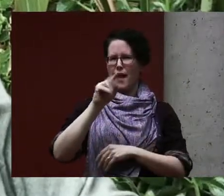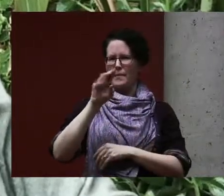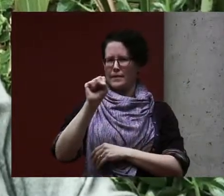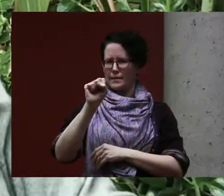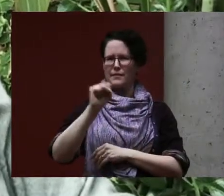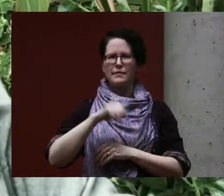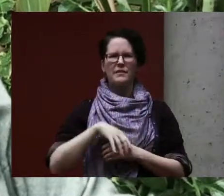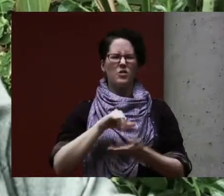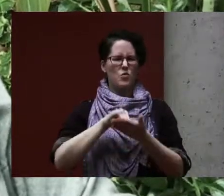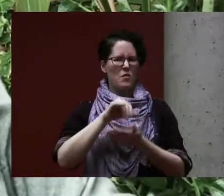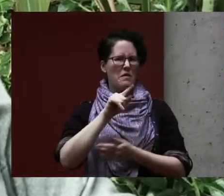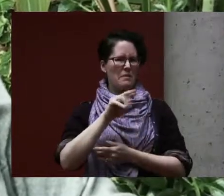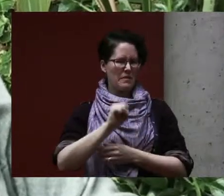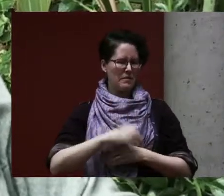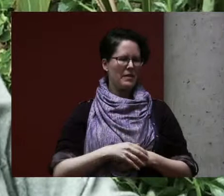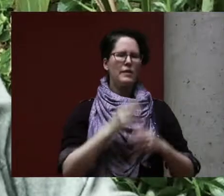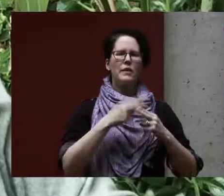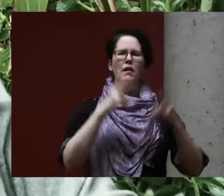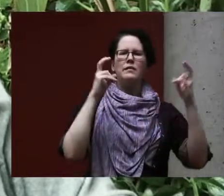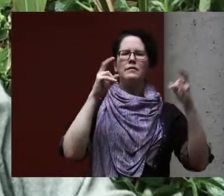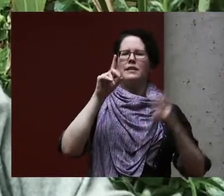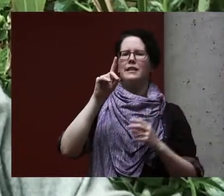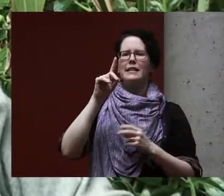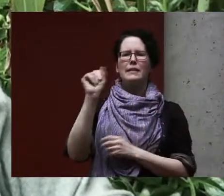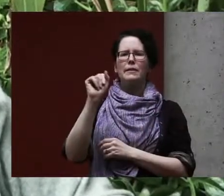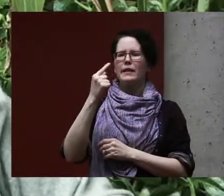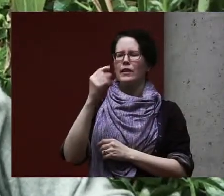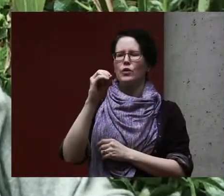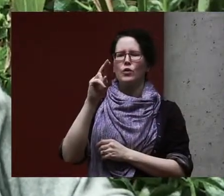titled "The Disability Gulag."